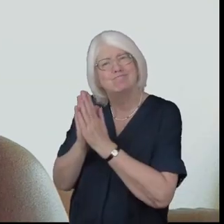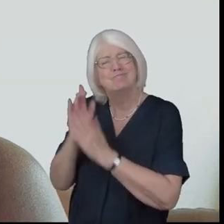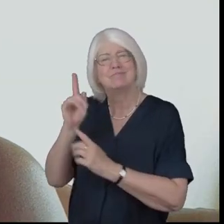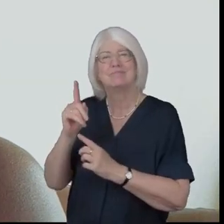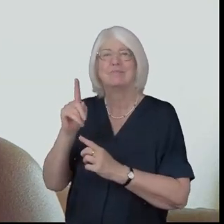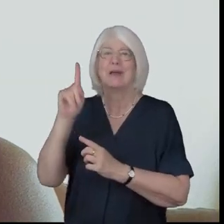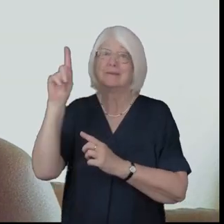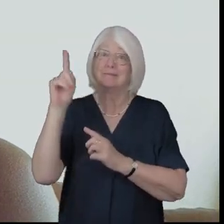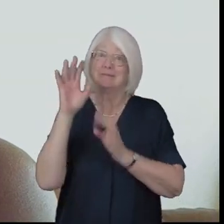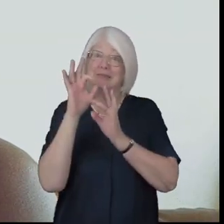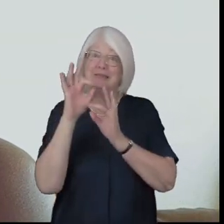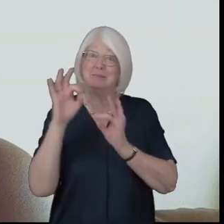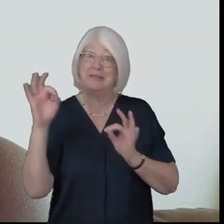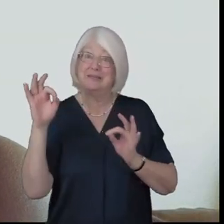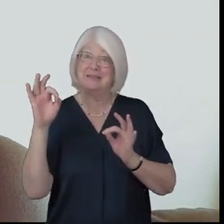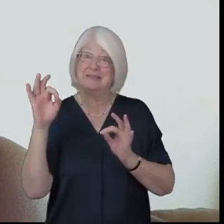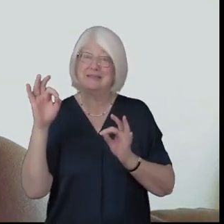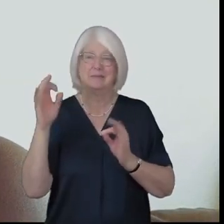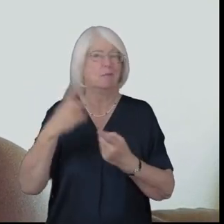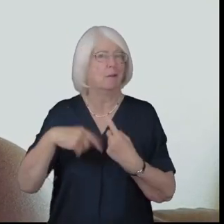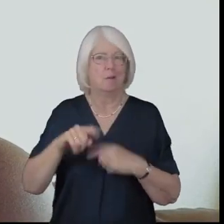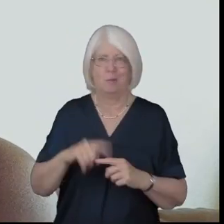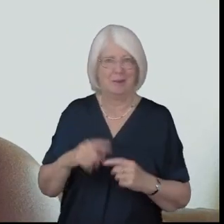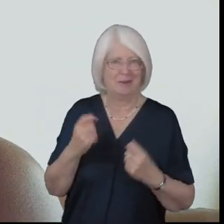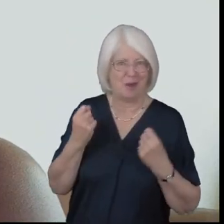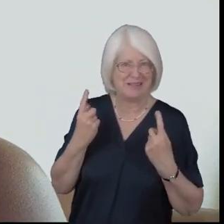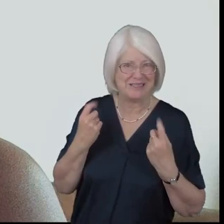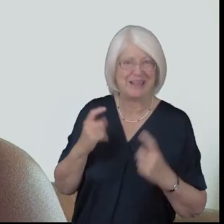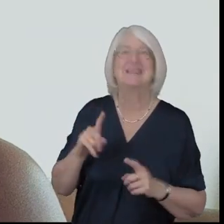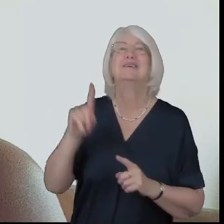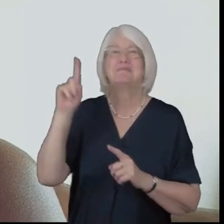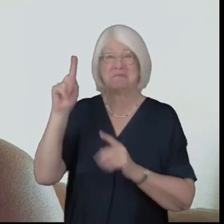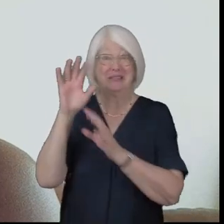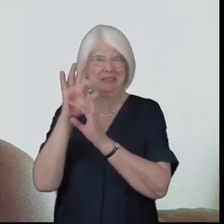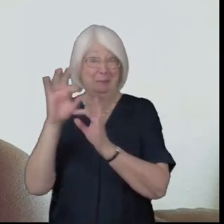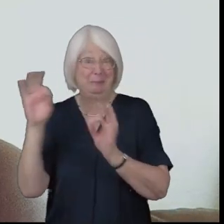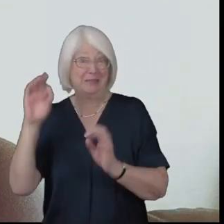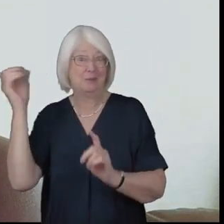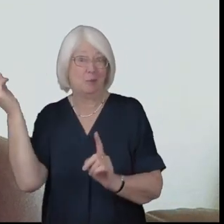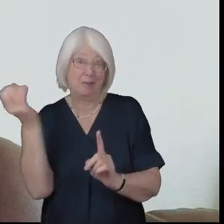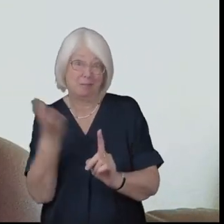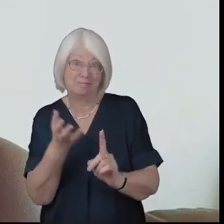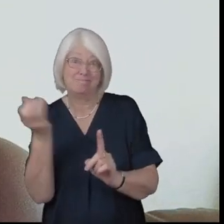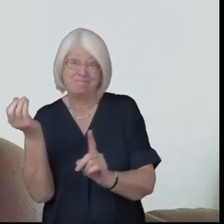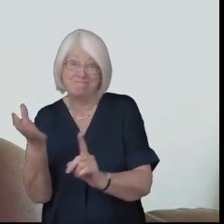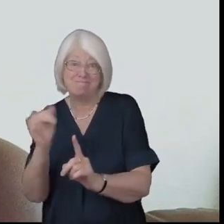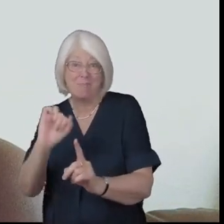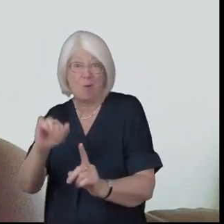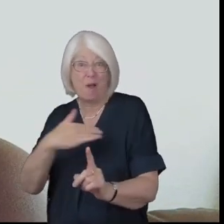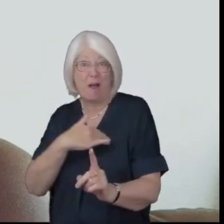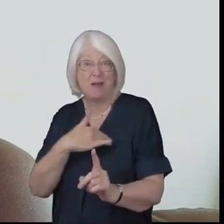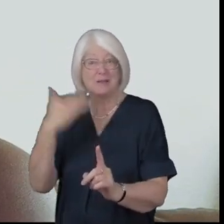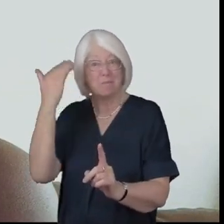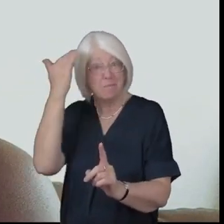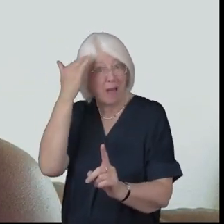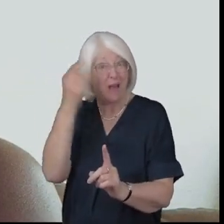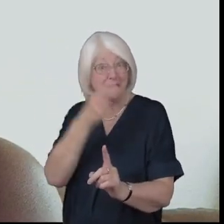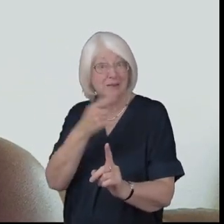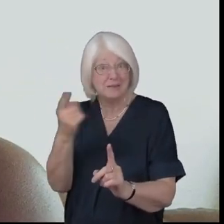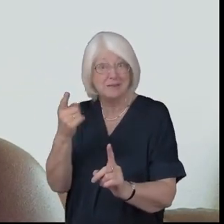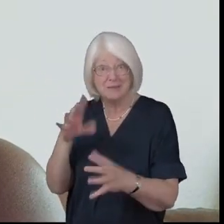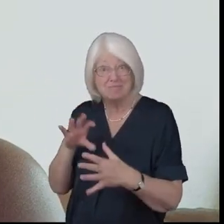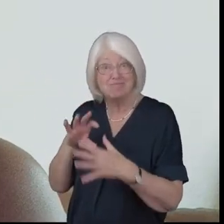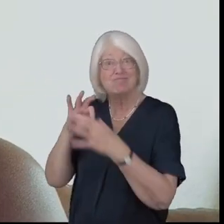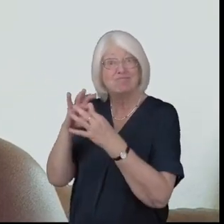and the peace of God which surpasses all understanding will guard your hearts and minds